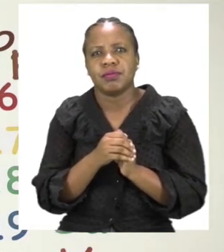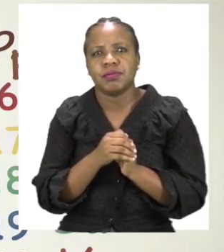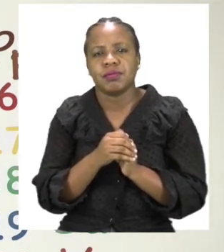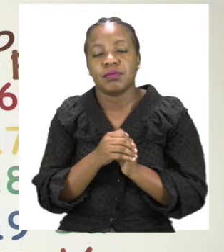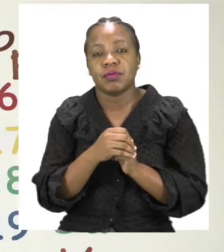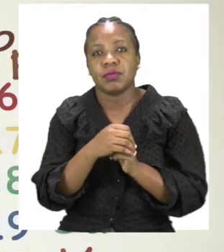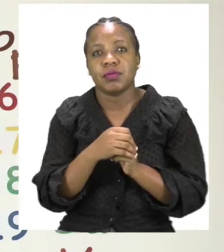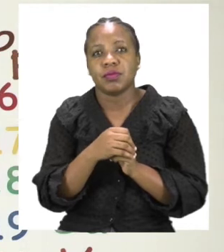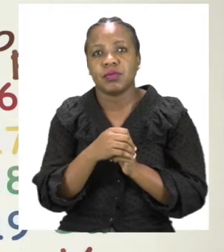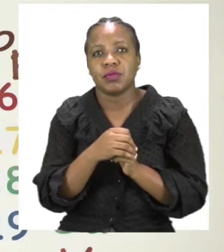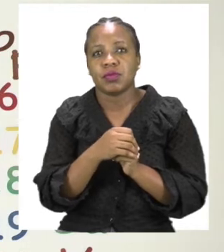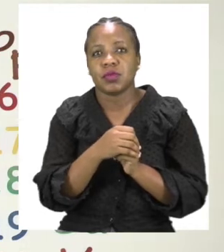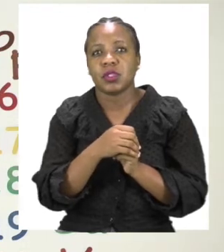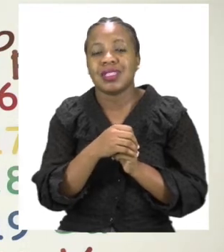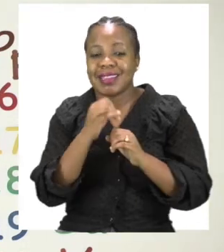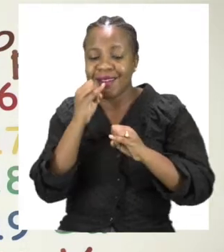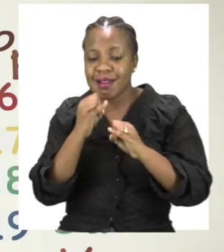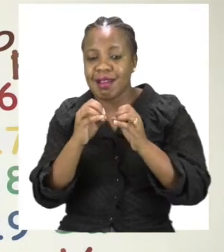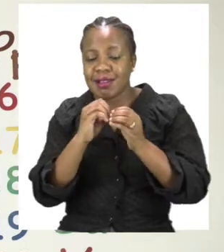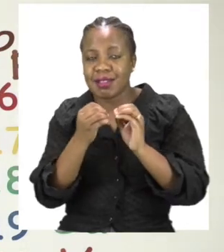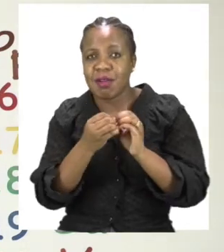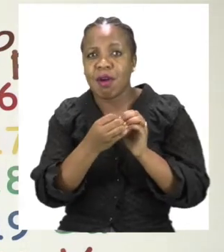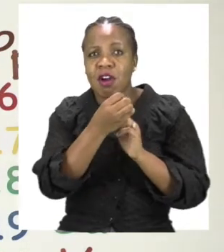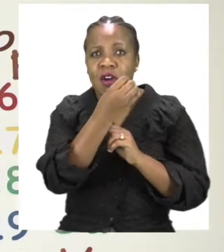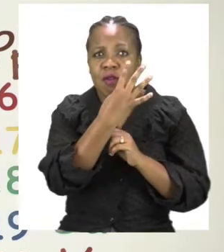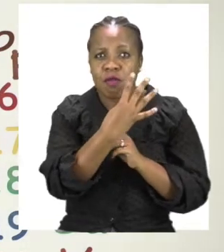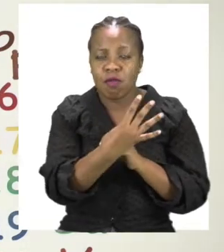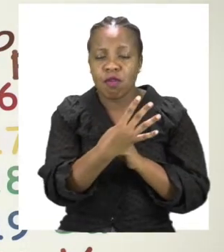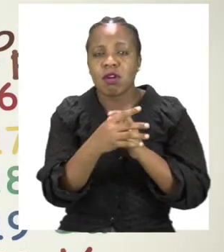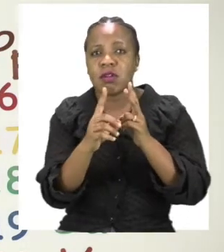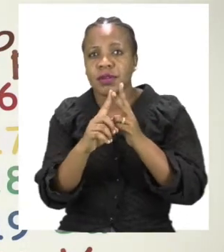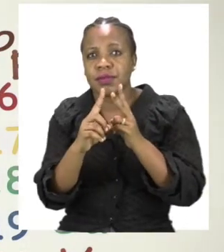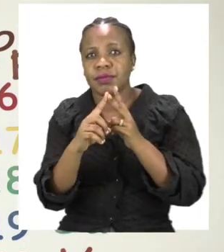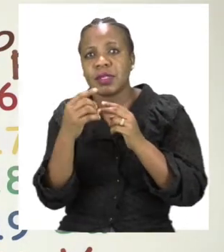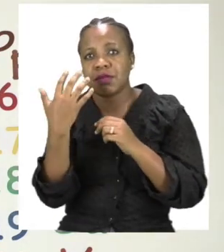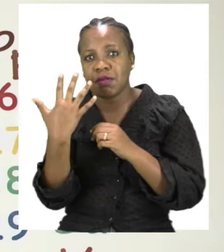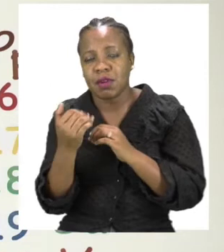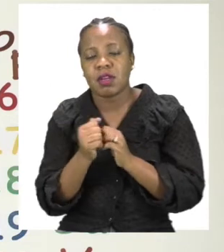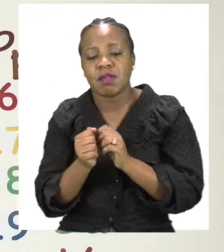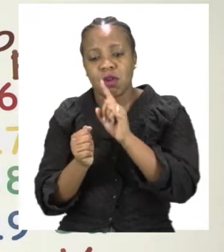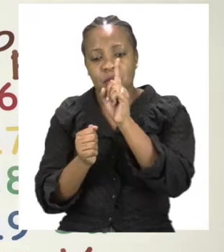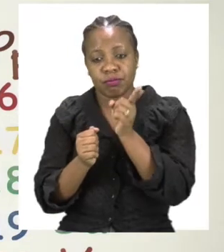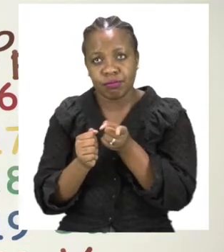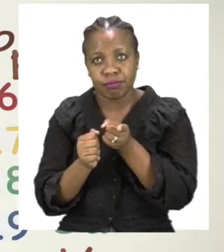is the last number here. So we are going to first open our bracket,